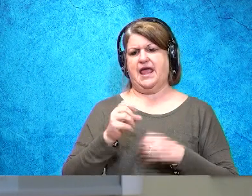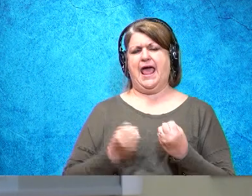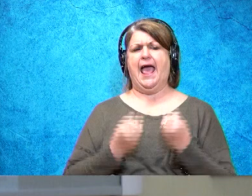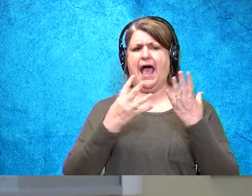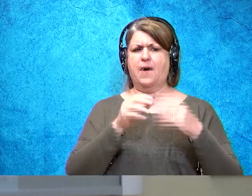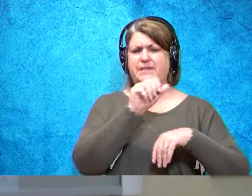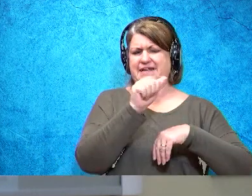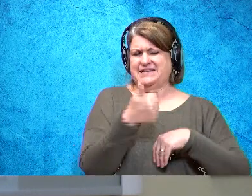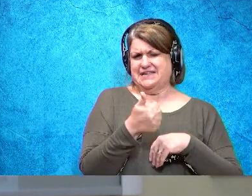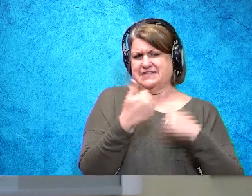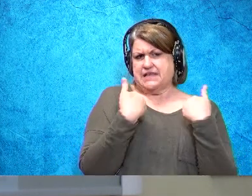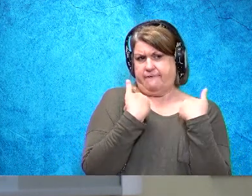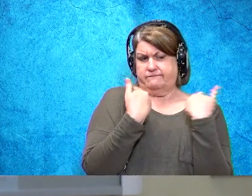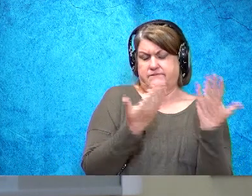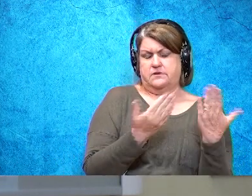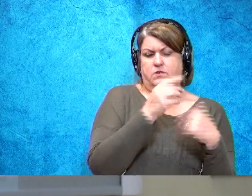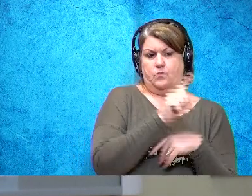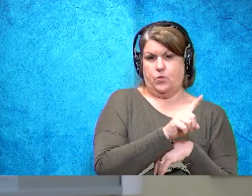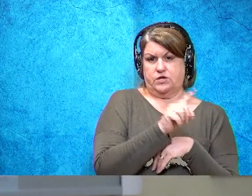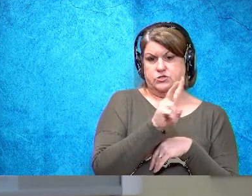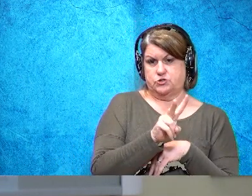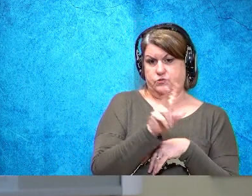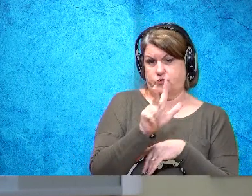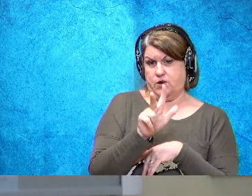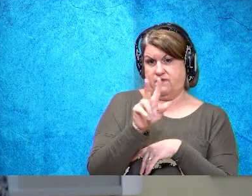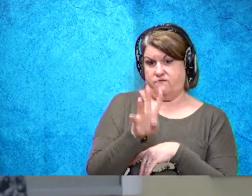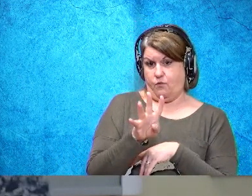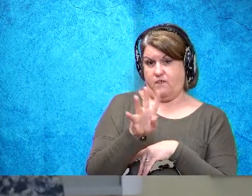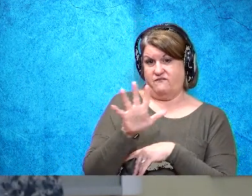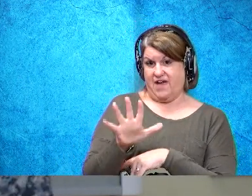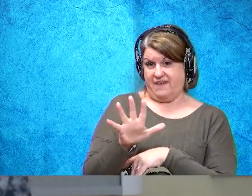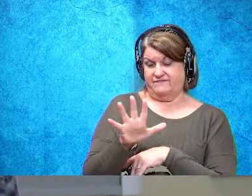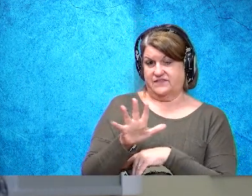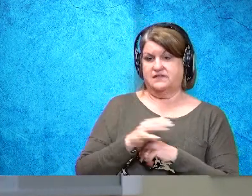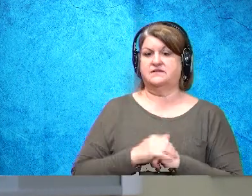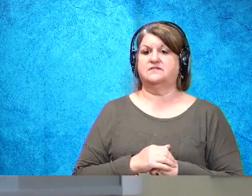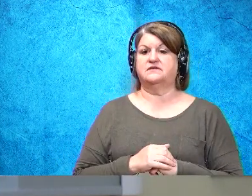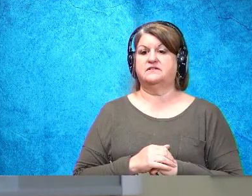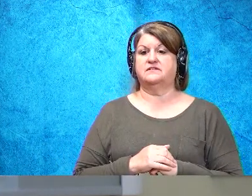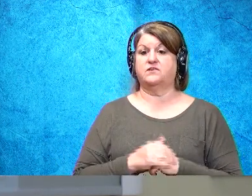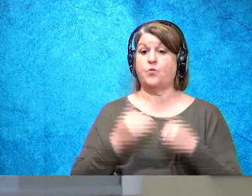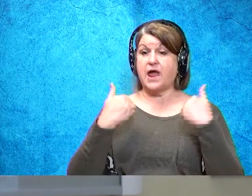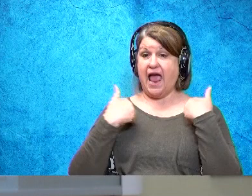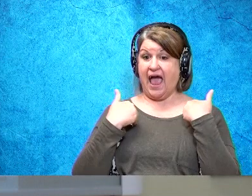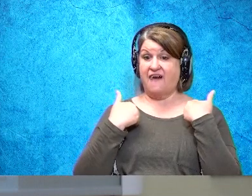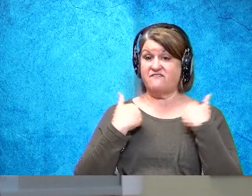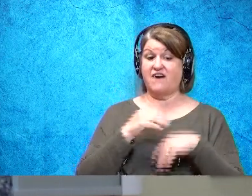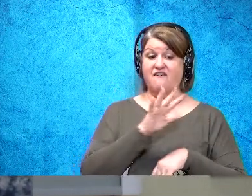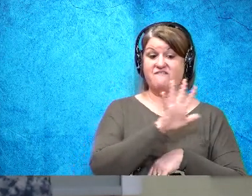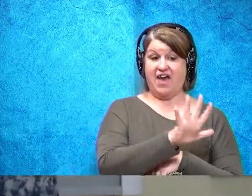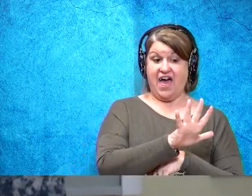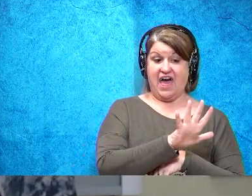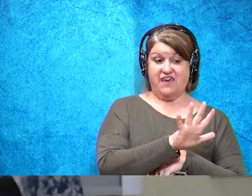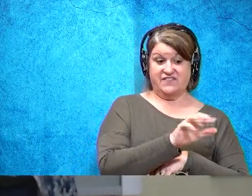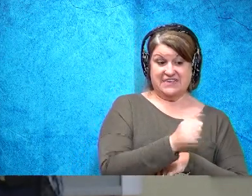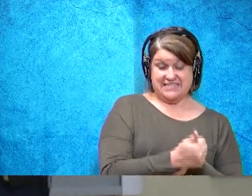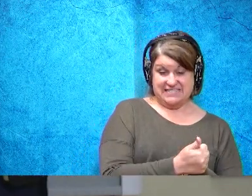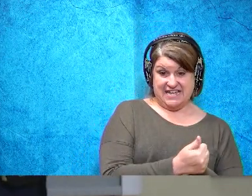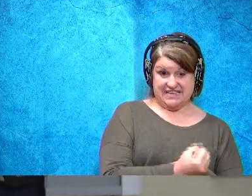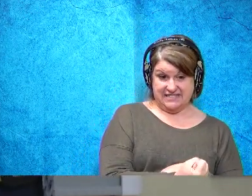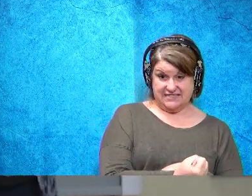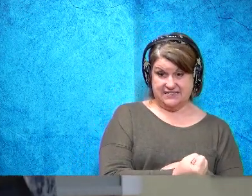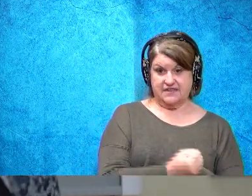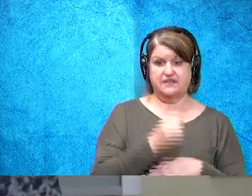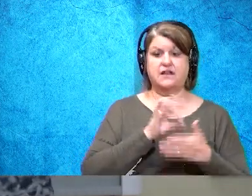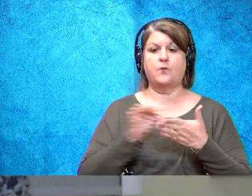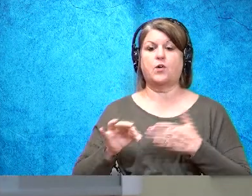have. 1, 2, 3, 4, 5. We have 5 tens. Let's count our